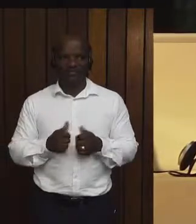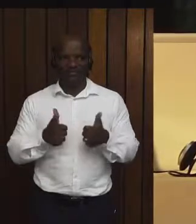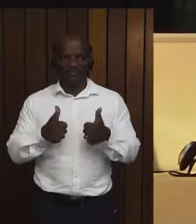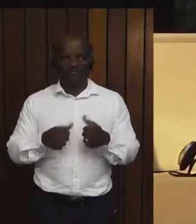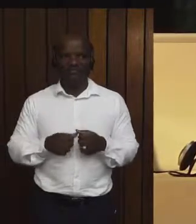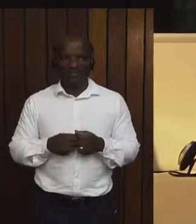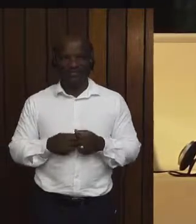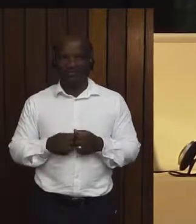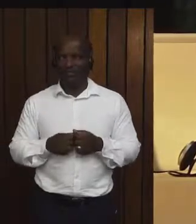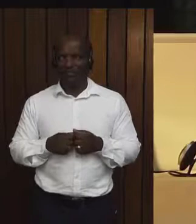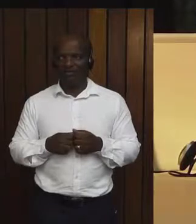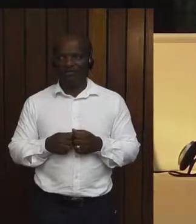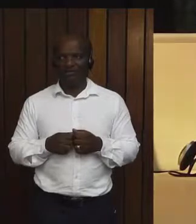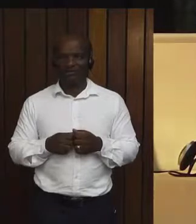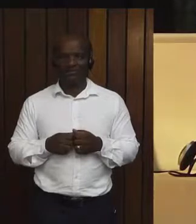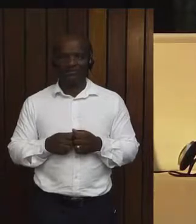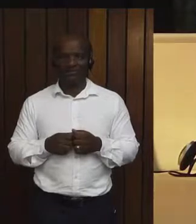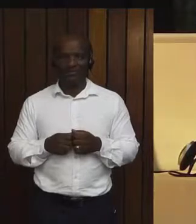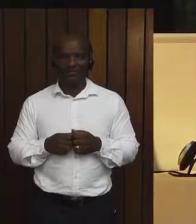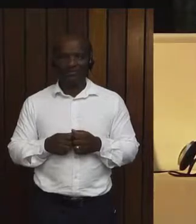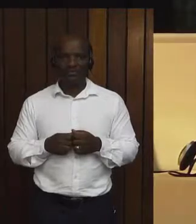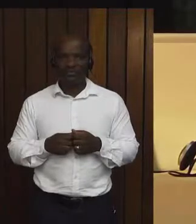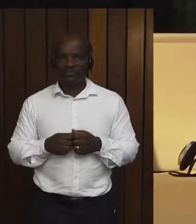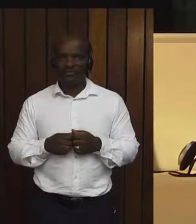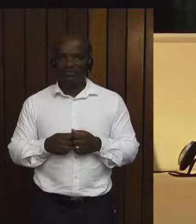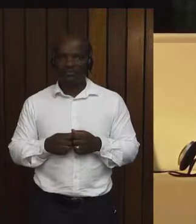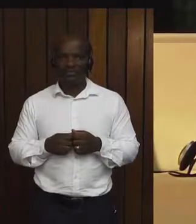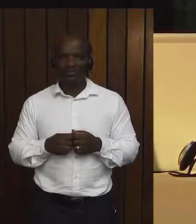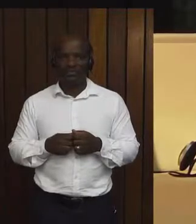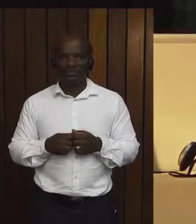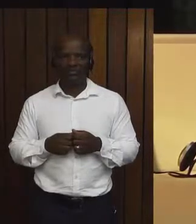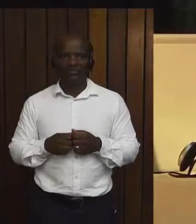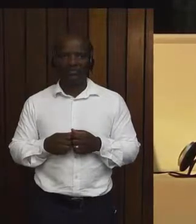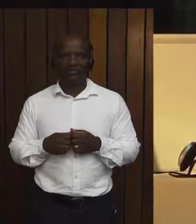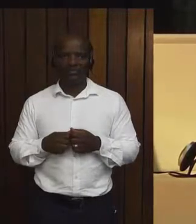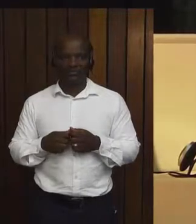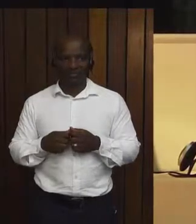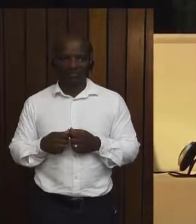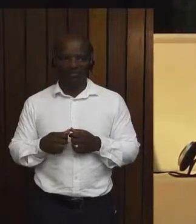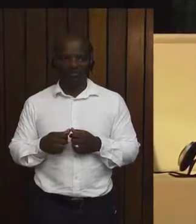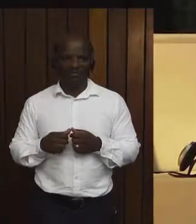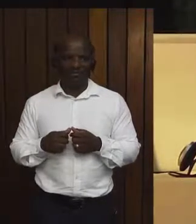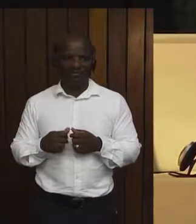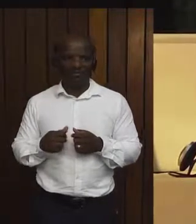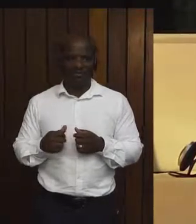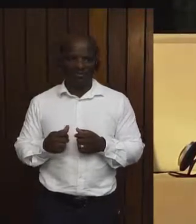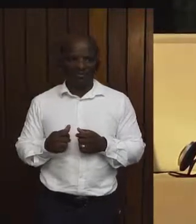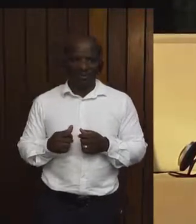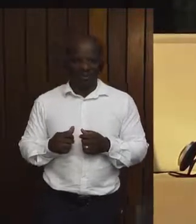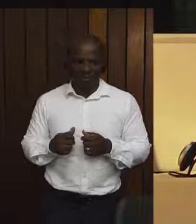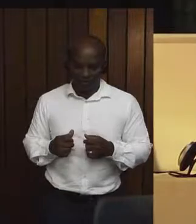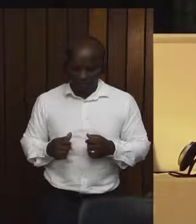So the slide that is beaming over there,